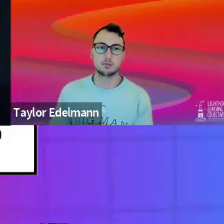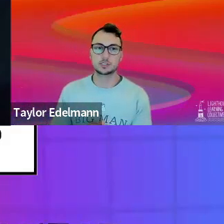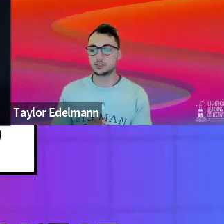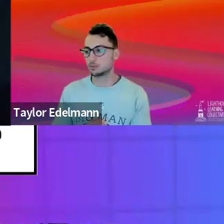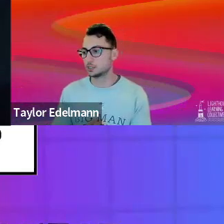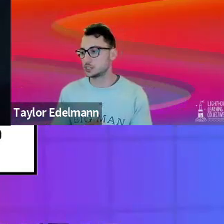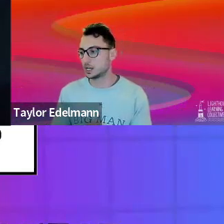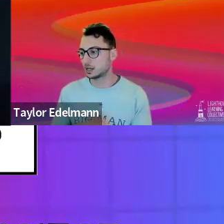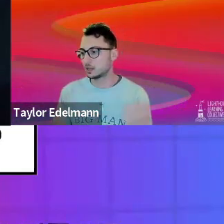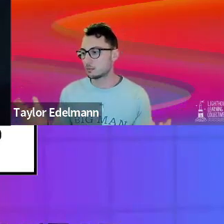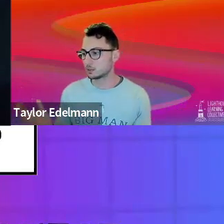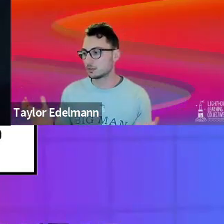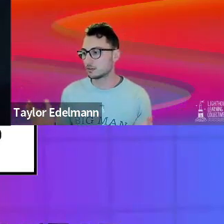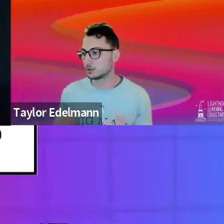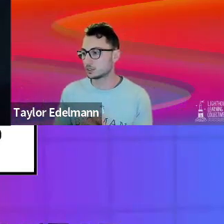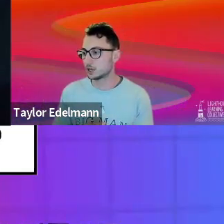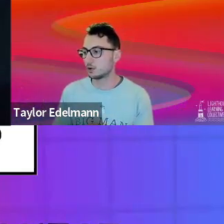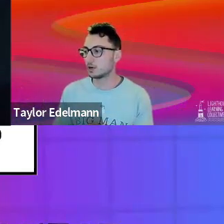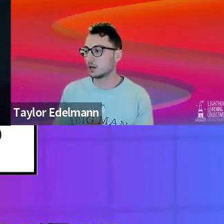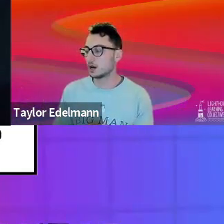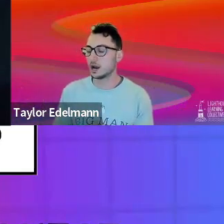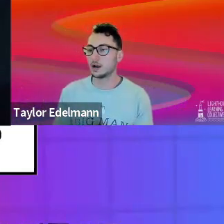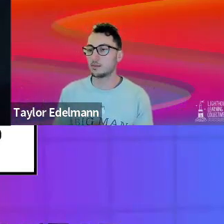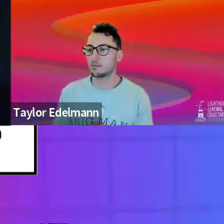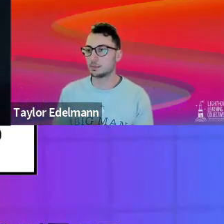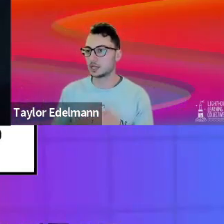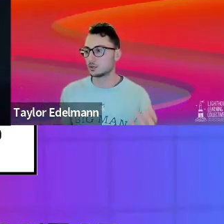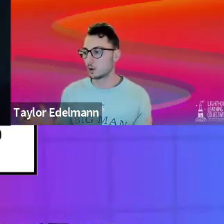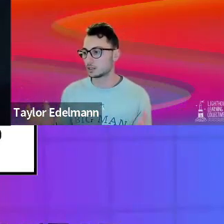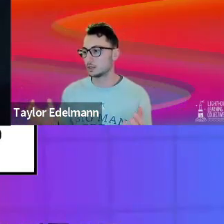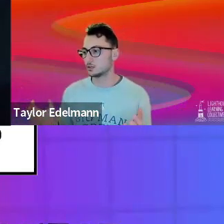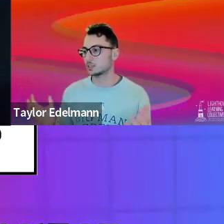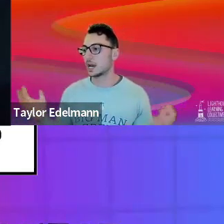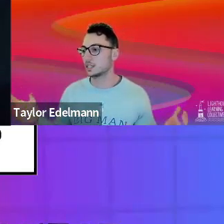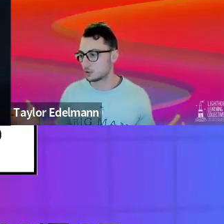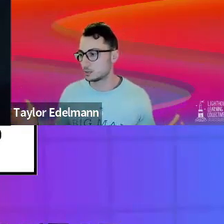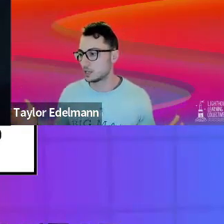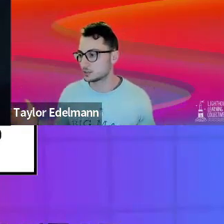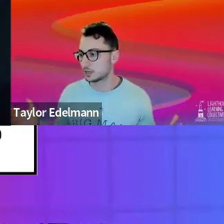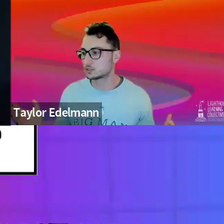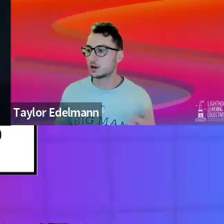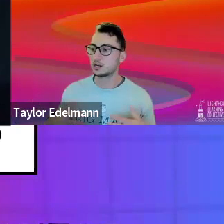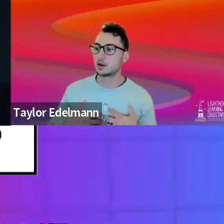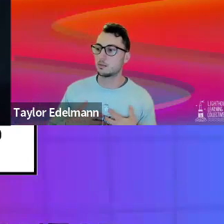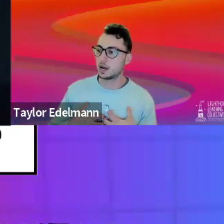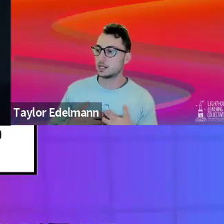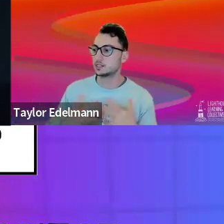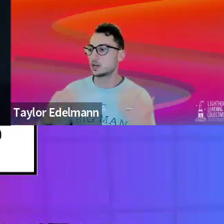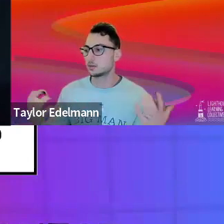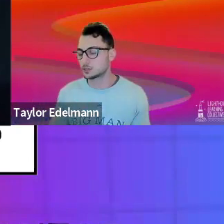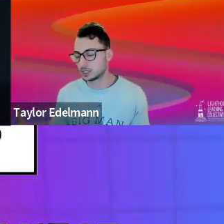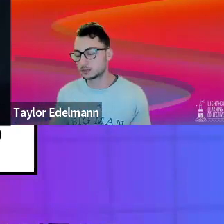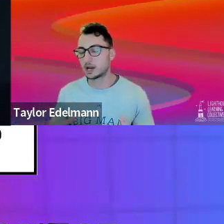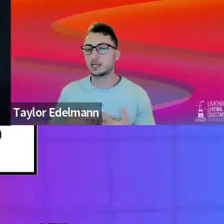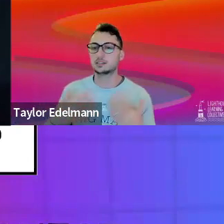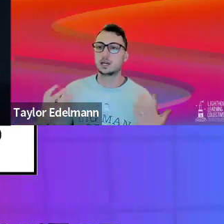disclaimer out, which I do appreciate. And I think most of our folks know. But because the work that we do is highly criminalized, right? Talking about our bodies,